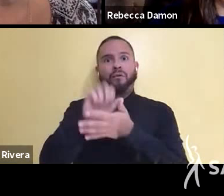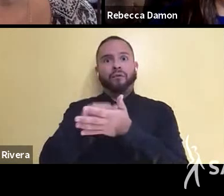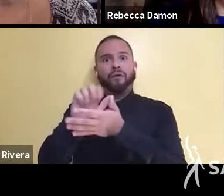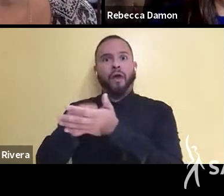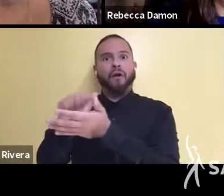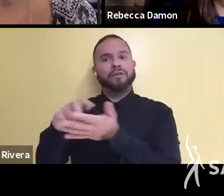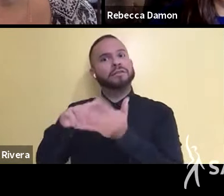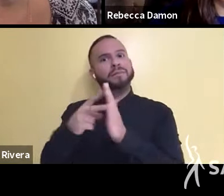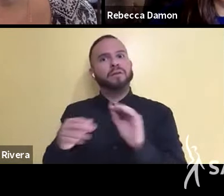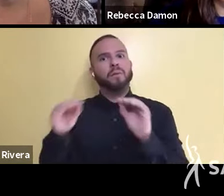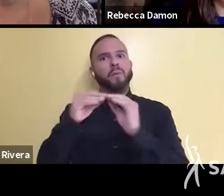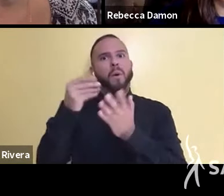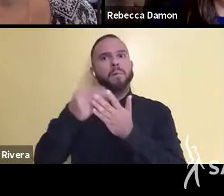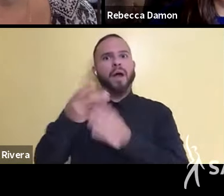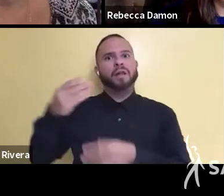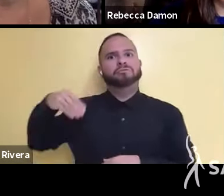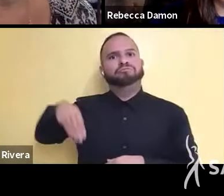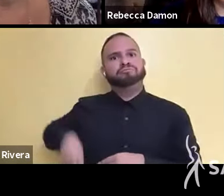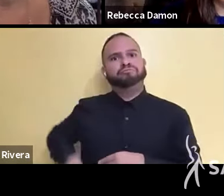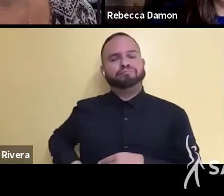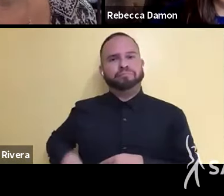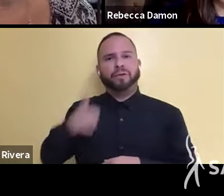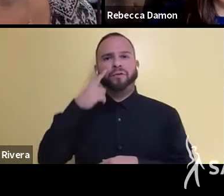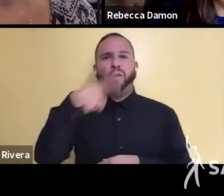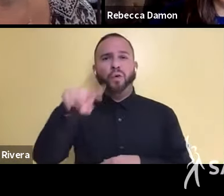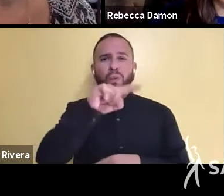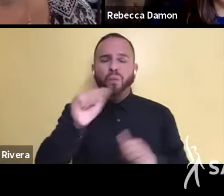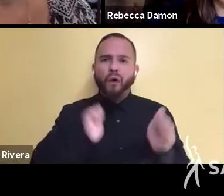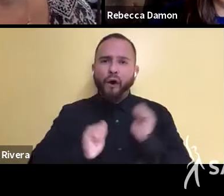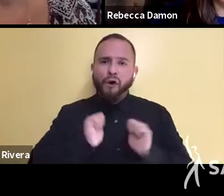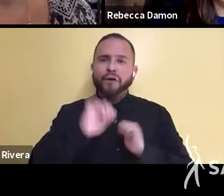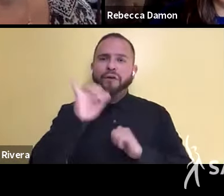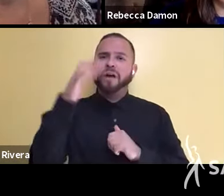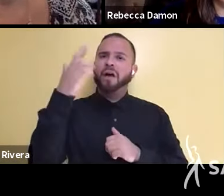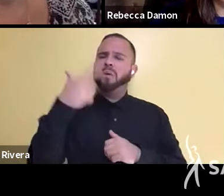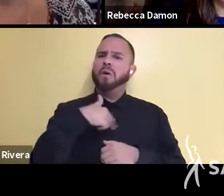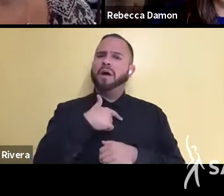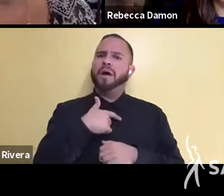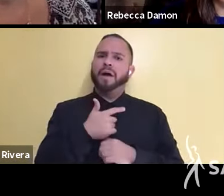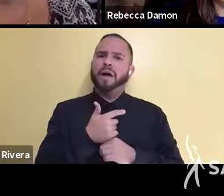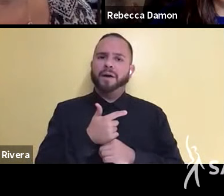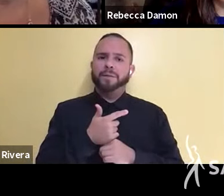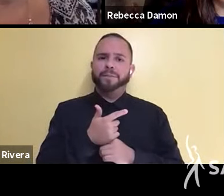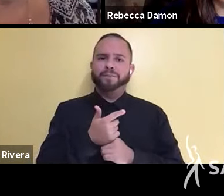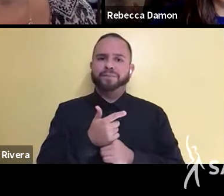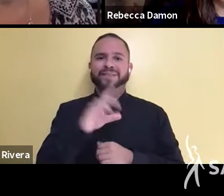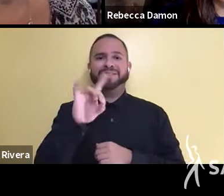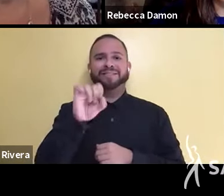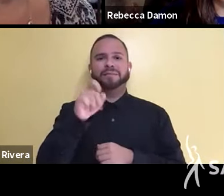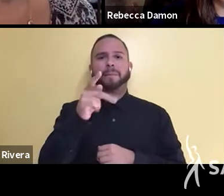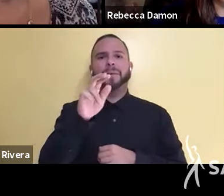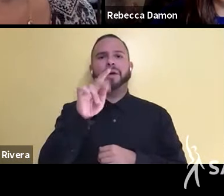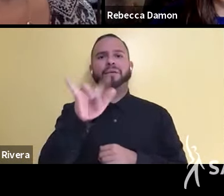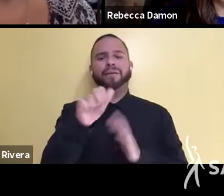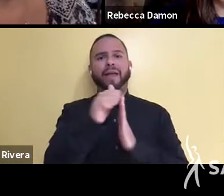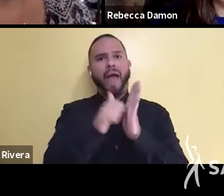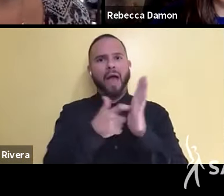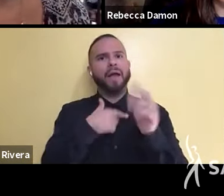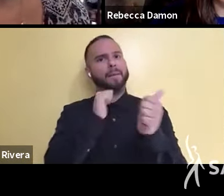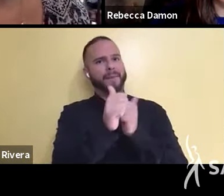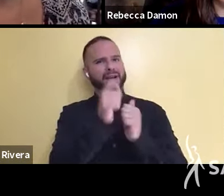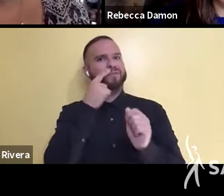you. That's why I introduced the Performing Artist Tax Parity Act to do just that.